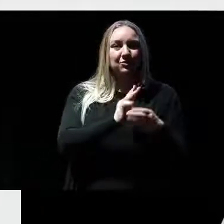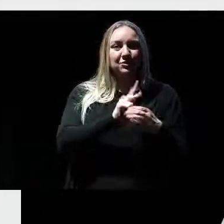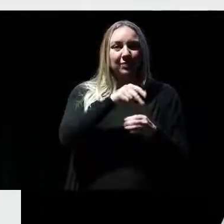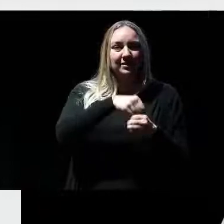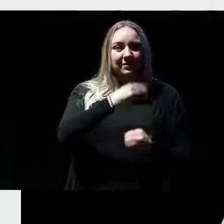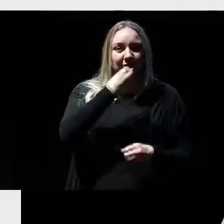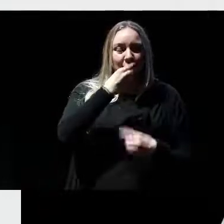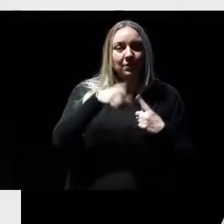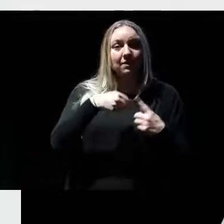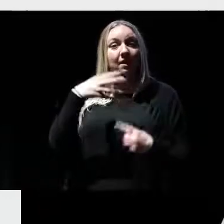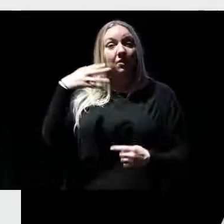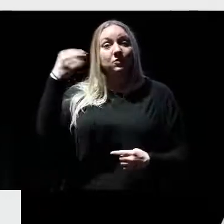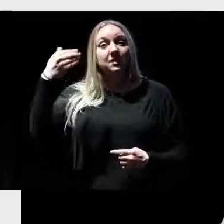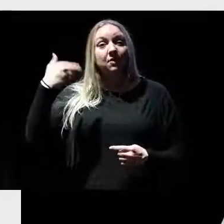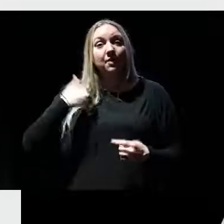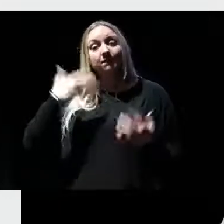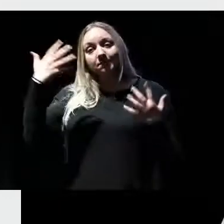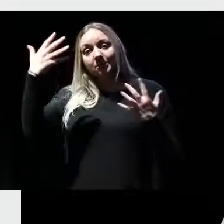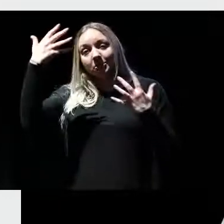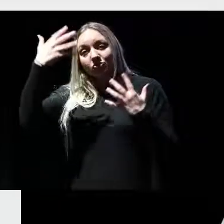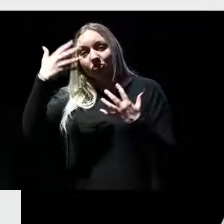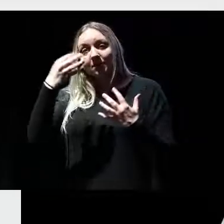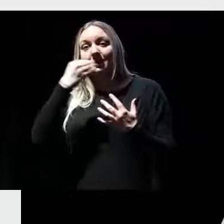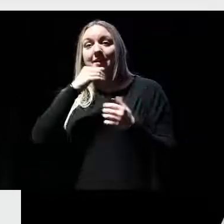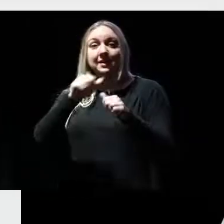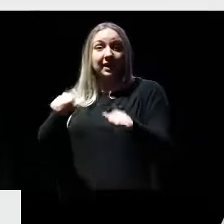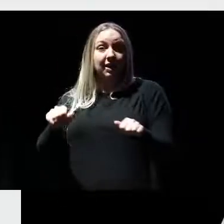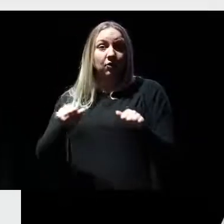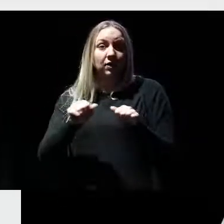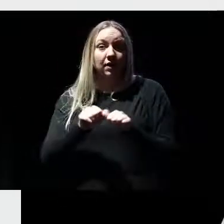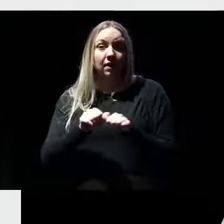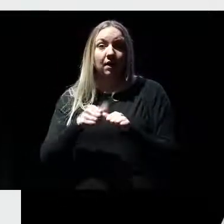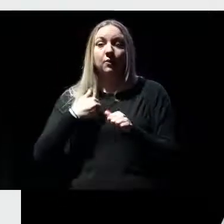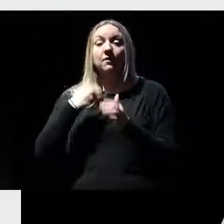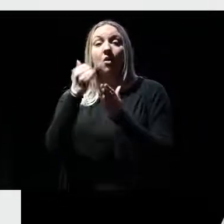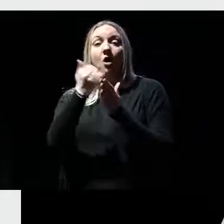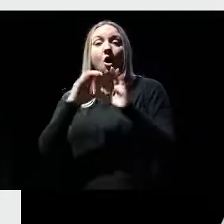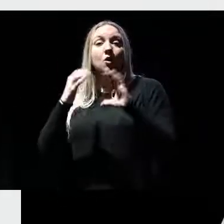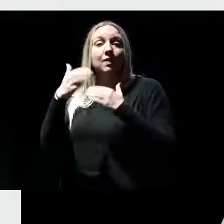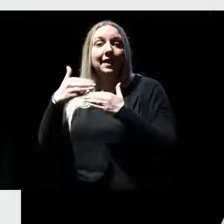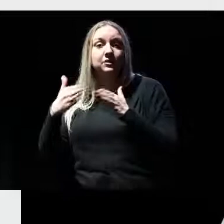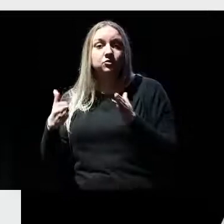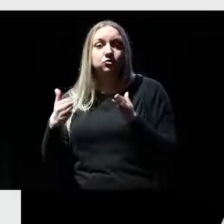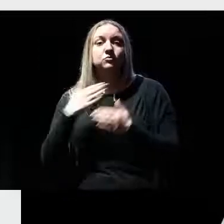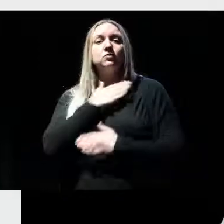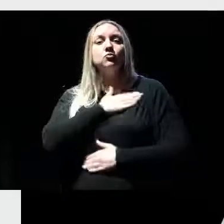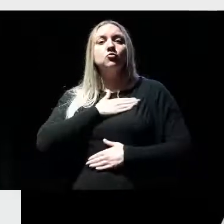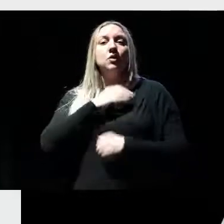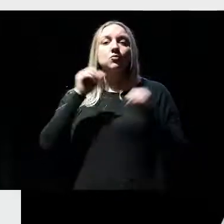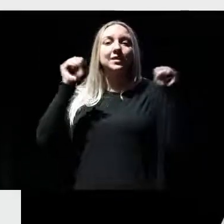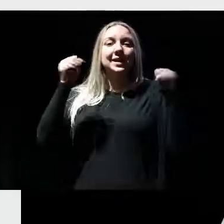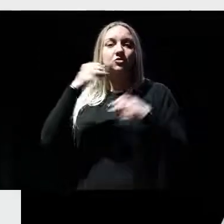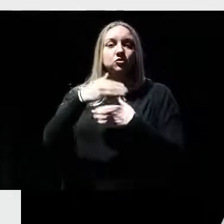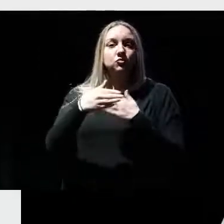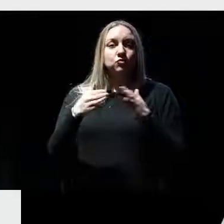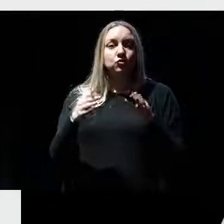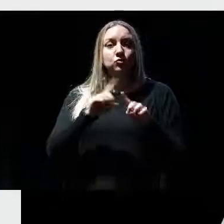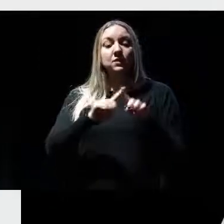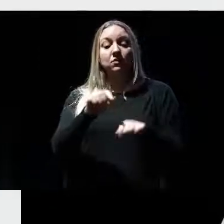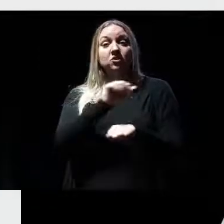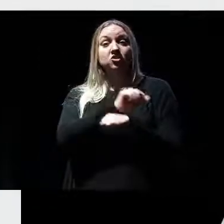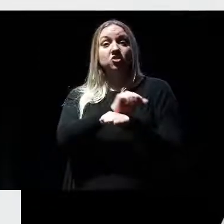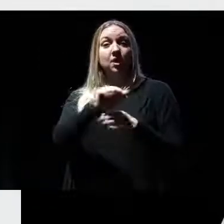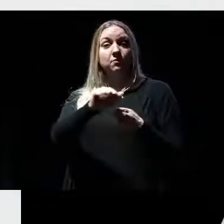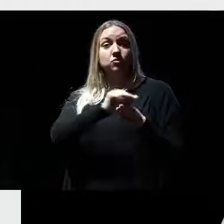by the building up above, art classroom, recreation room, vocational training